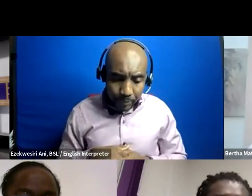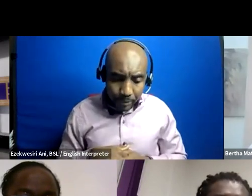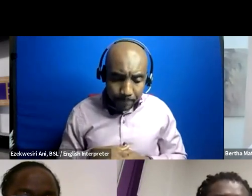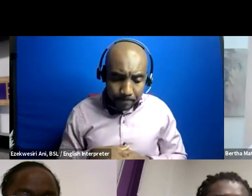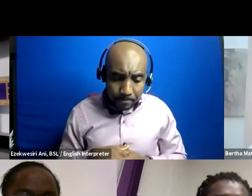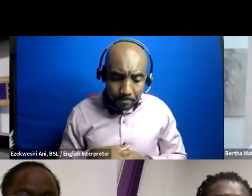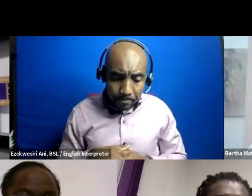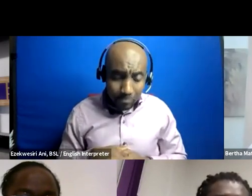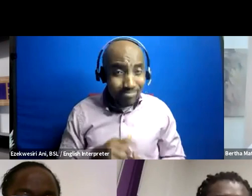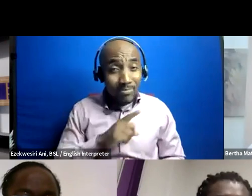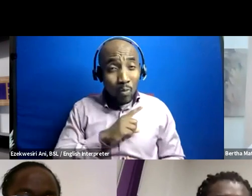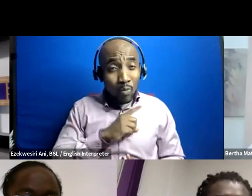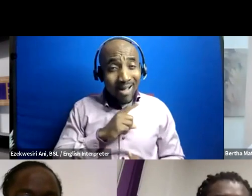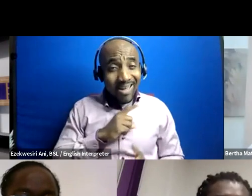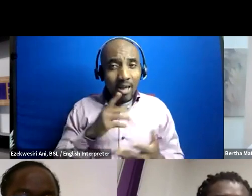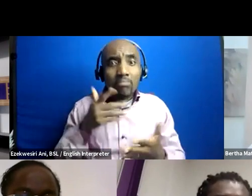at least have a conversation